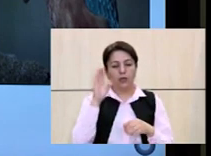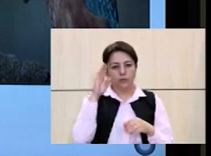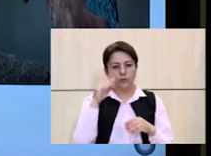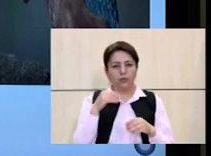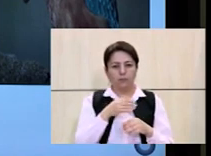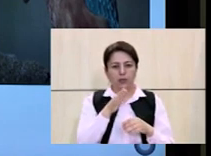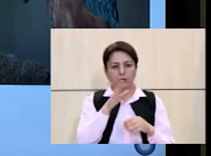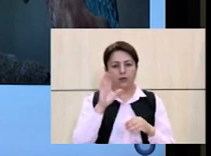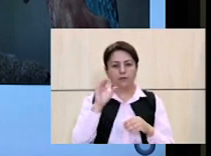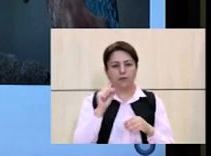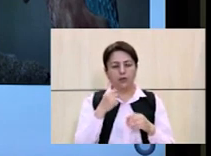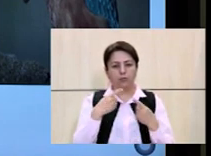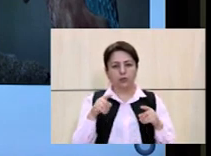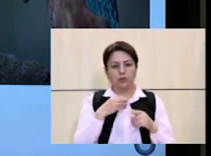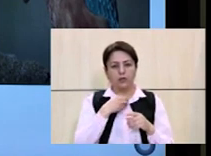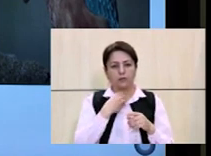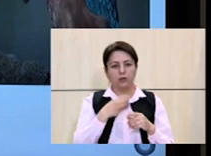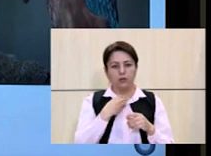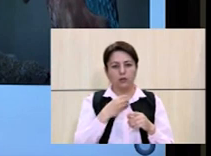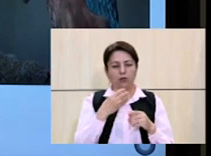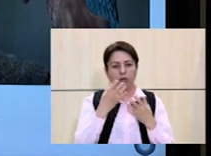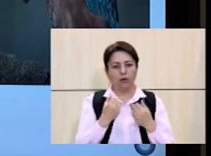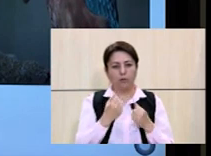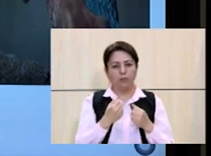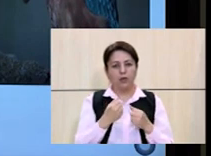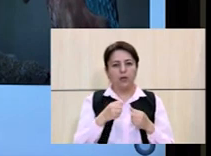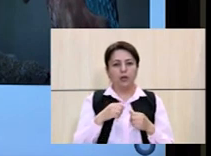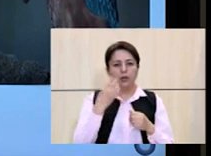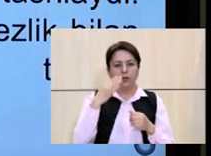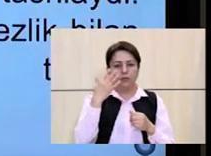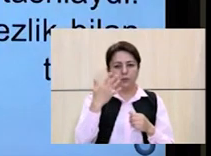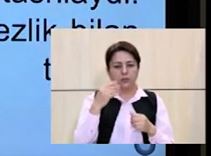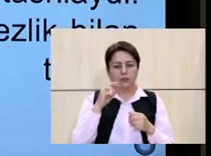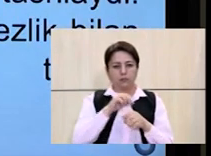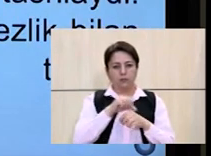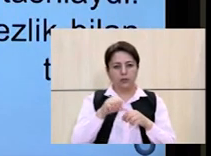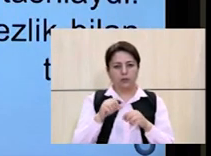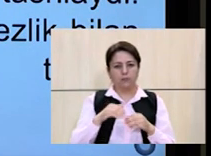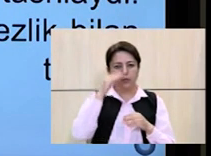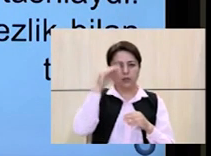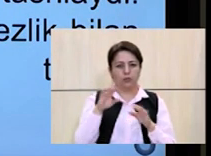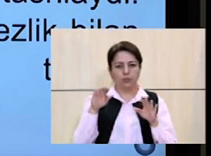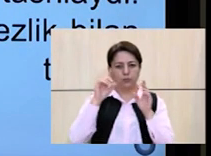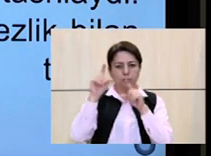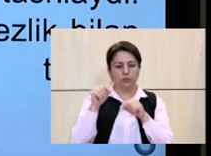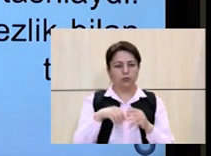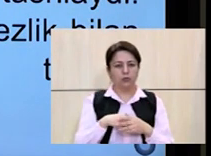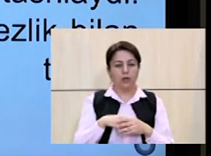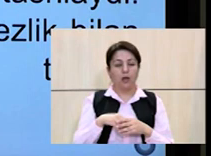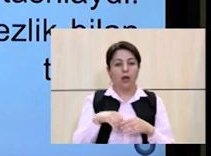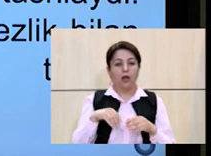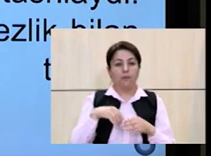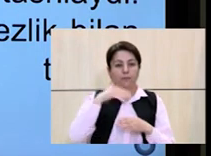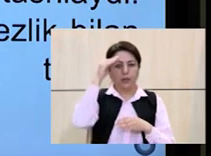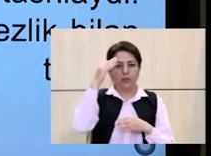jonzotlarni olib, tepaga harakat qilib 40-45 metr balandlikka uchadi va ular balandlikdan olgan